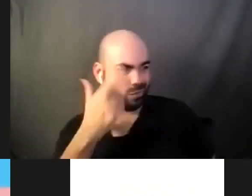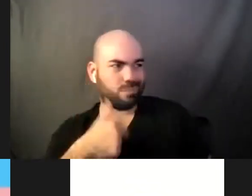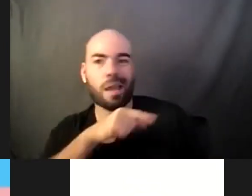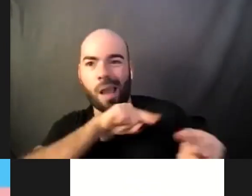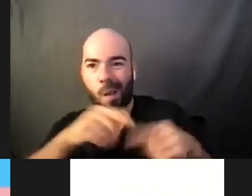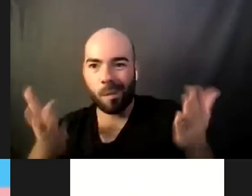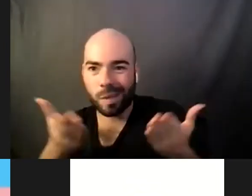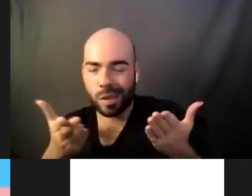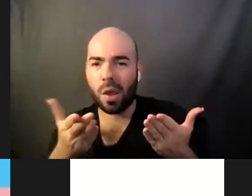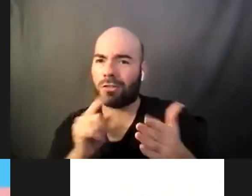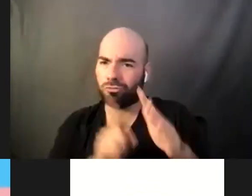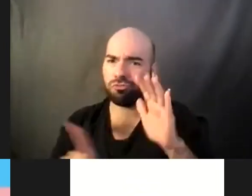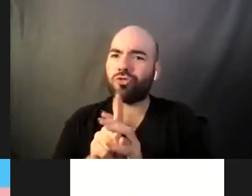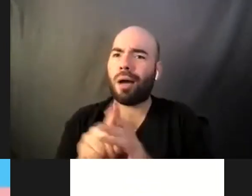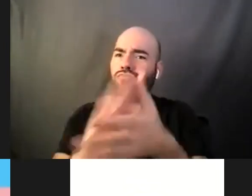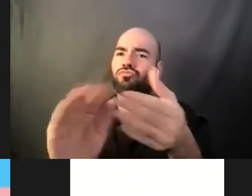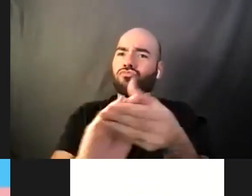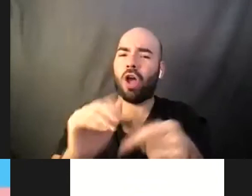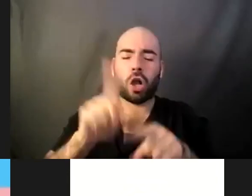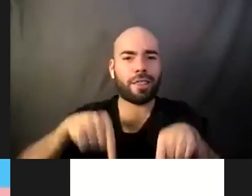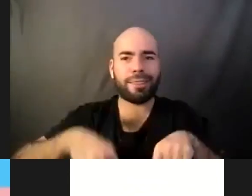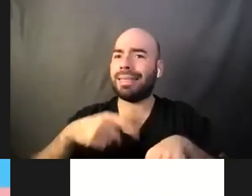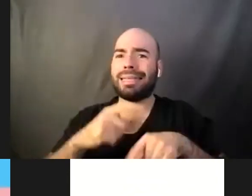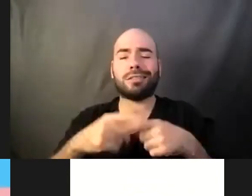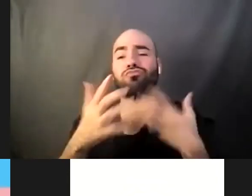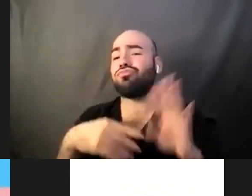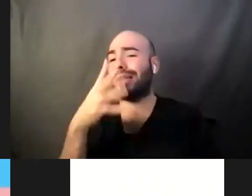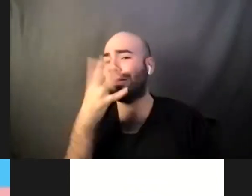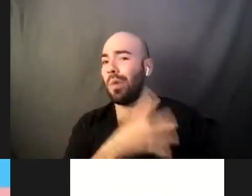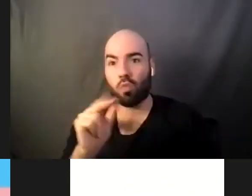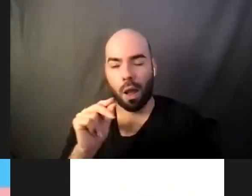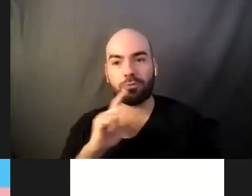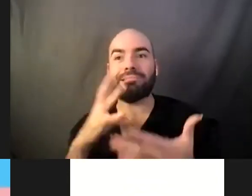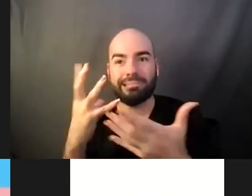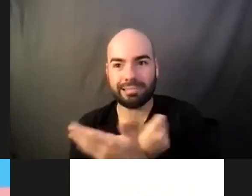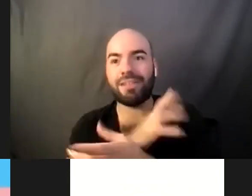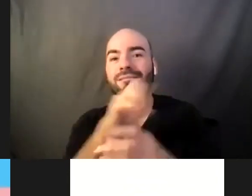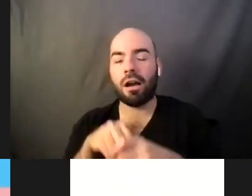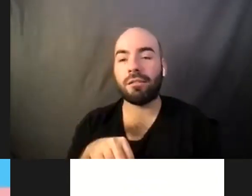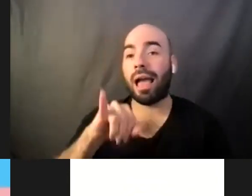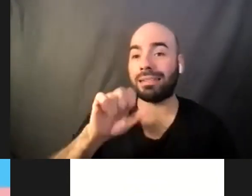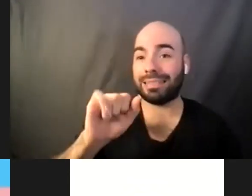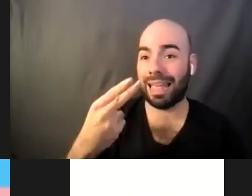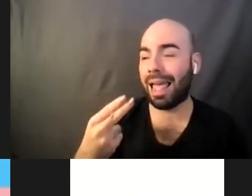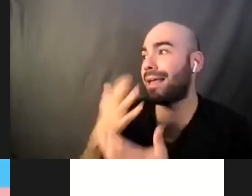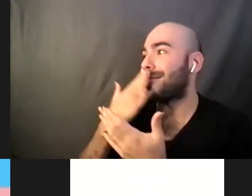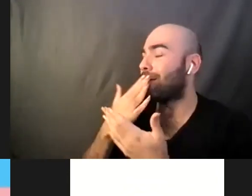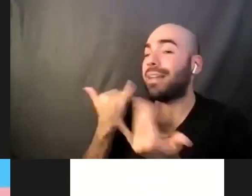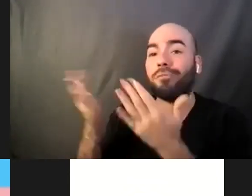this one pass me by. I had to make sure. And thank you so much for coming through. Thank you. Vanessa, I'm going to ask you to bring it